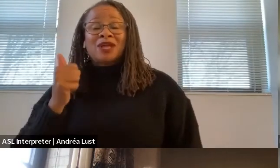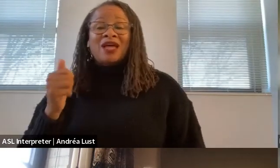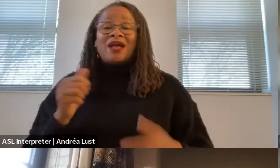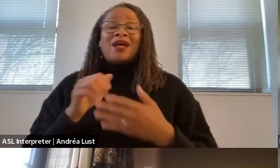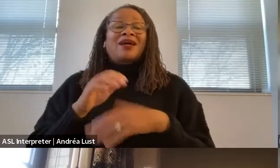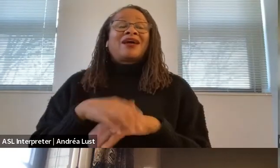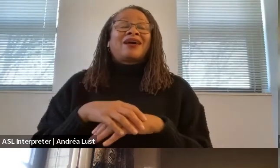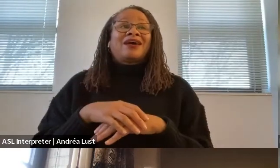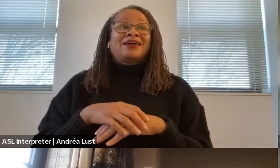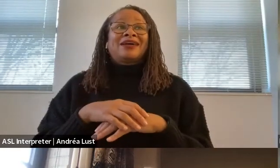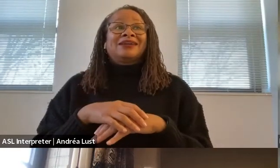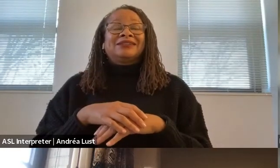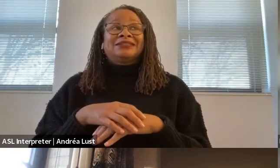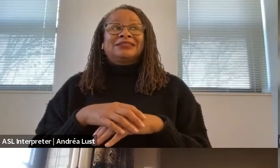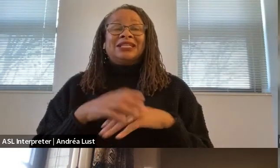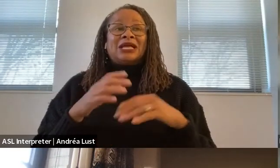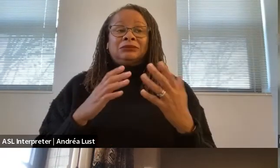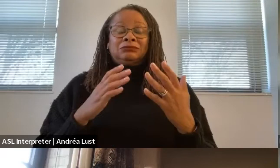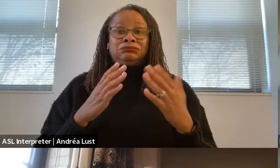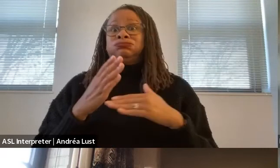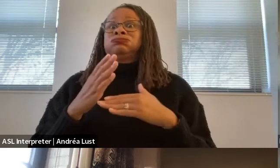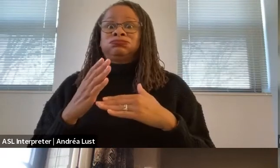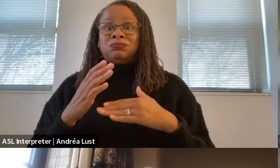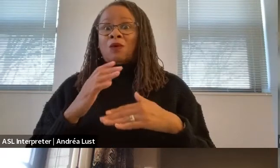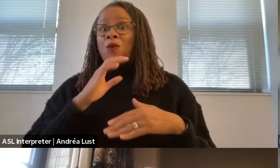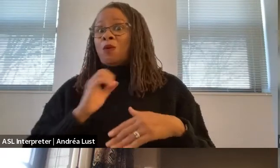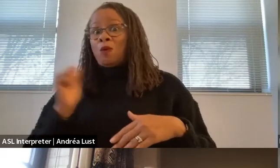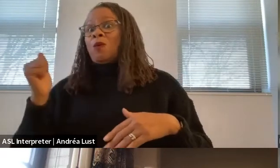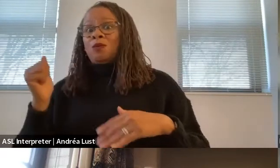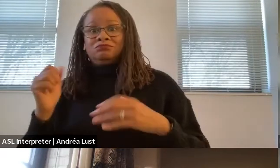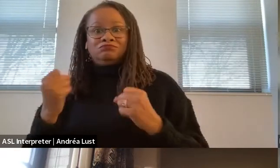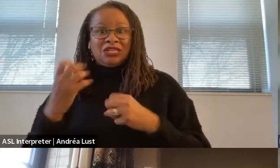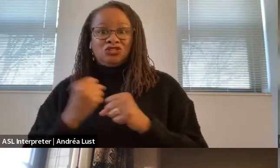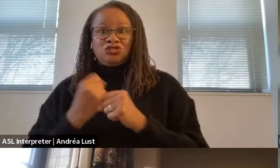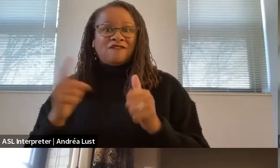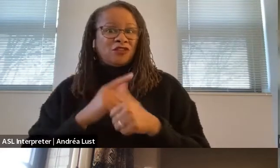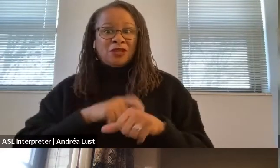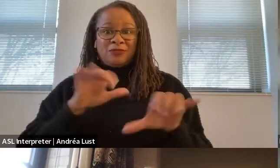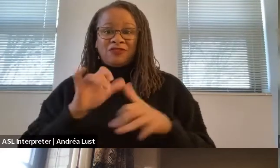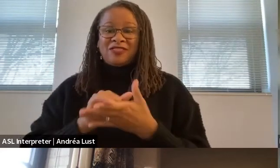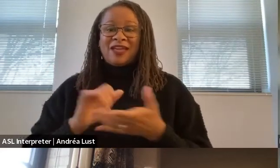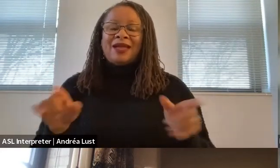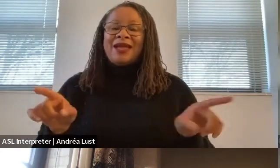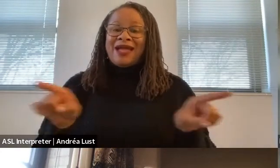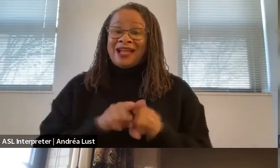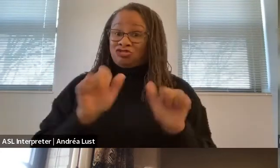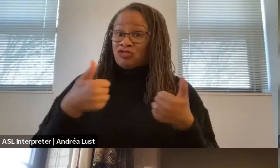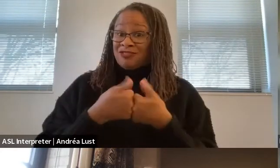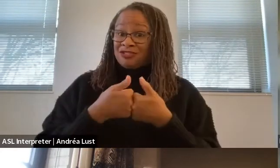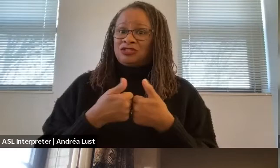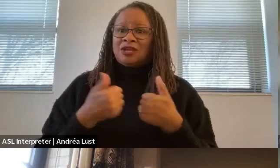character at extreme, ages. What was that like for you, as a challenge? Because it's